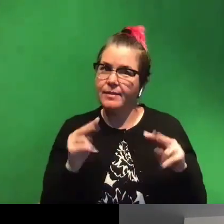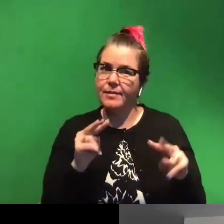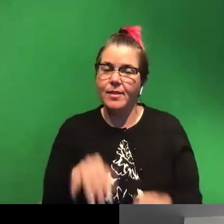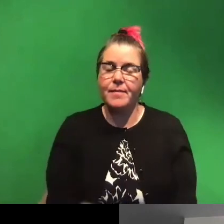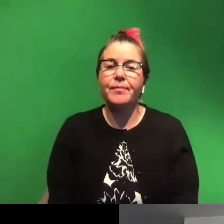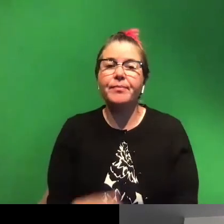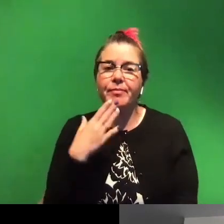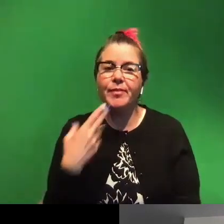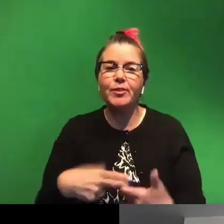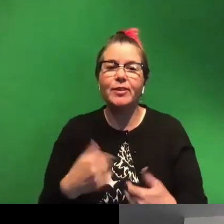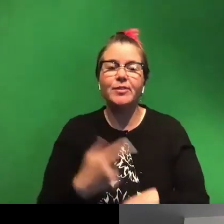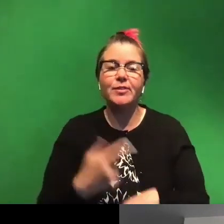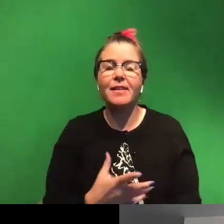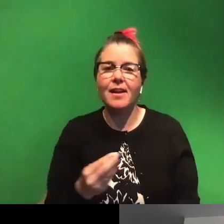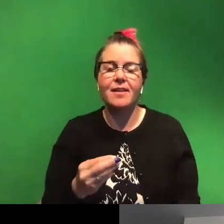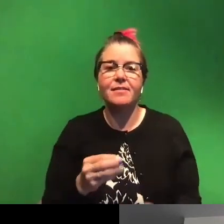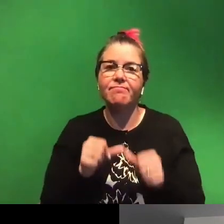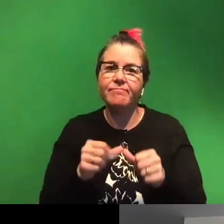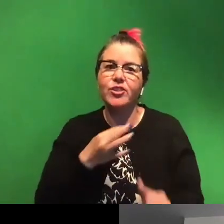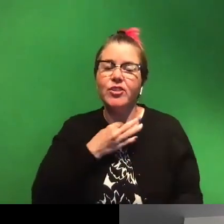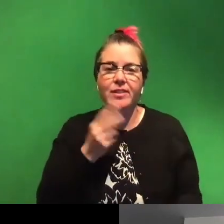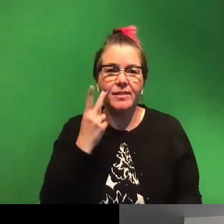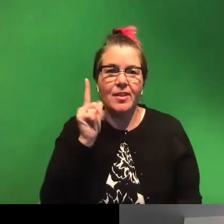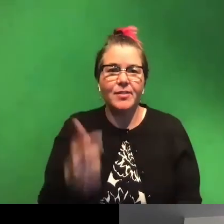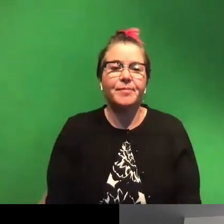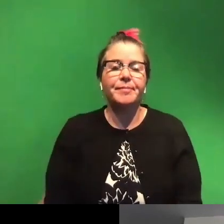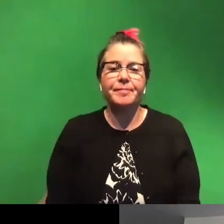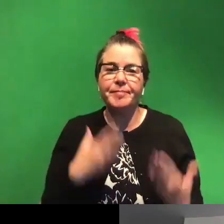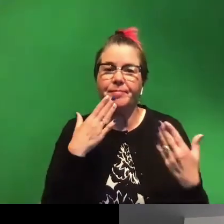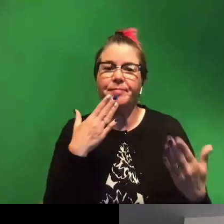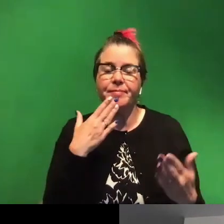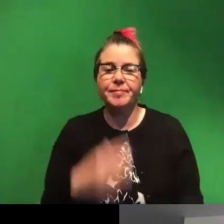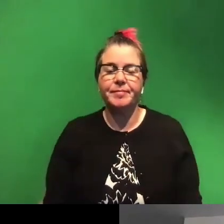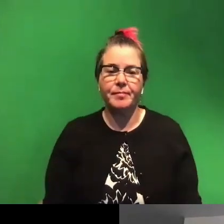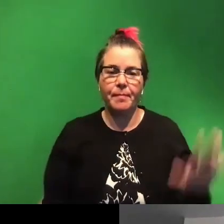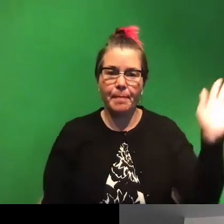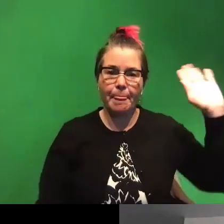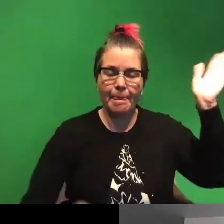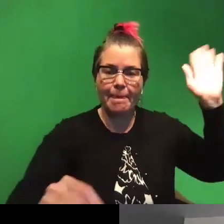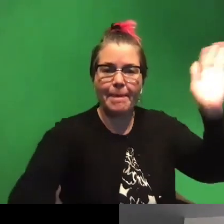you for joining us and being curious, and we'll see you later. Thank you, everyone. Thanks. Bye. Bye-bye.